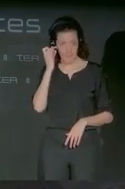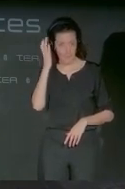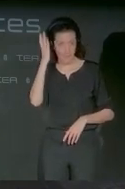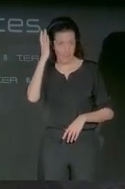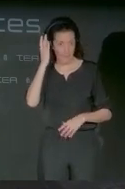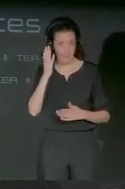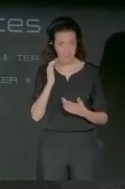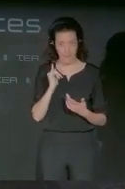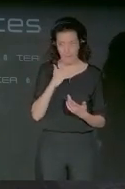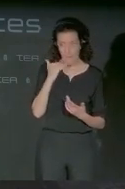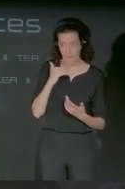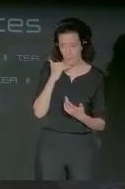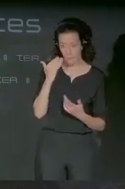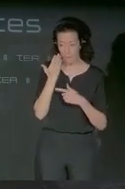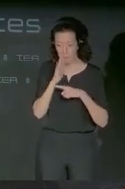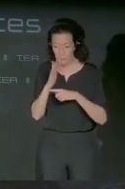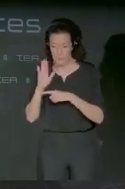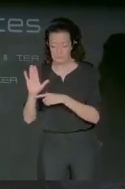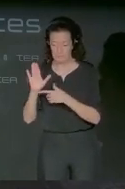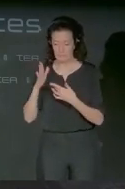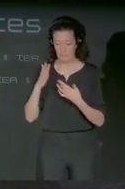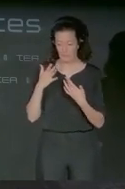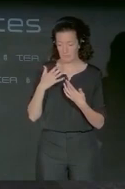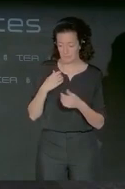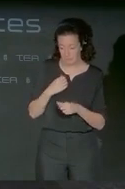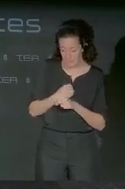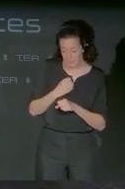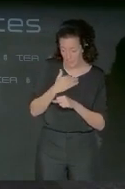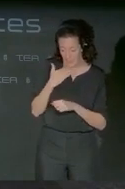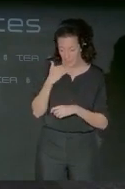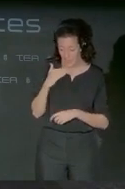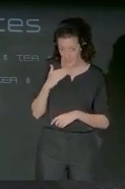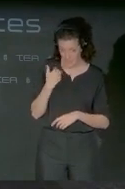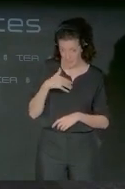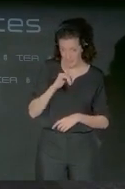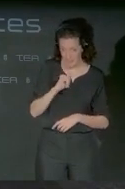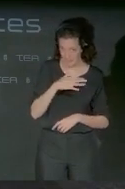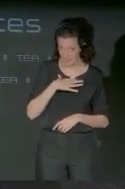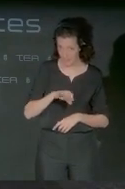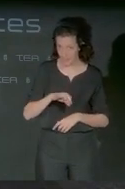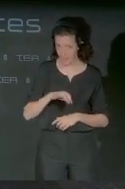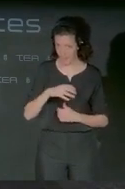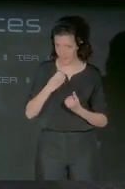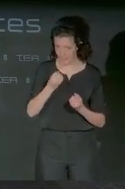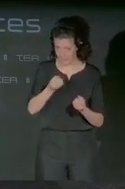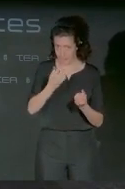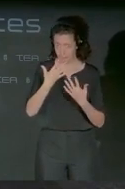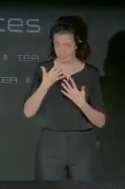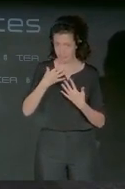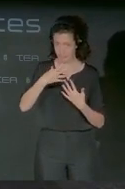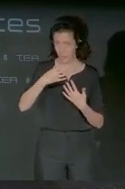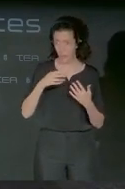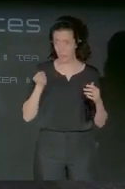qué actuaciones, propuestas, si nos puedes adelantar algo, Martín. No sé quién quiere empezar.